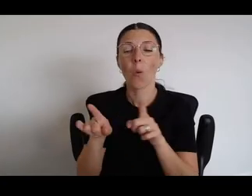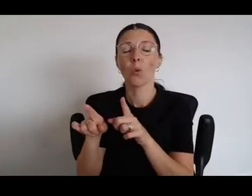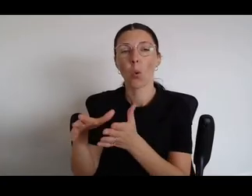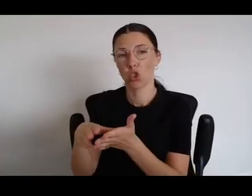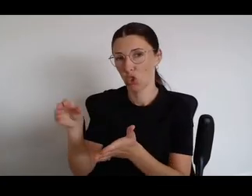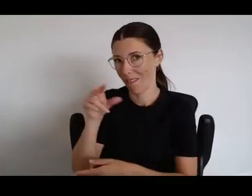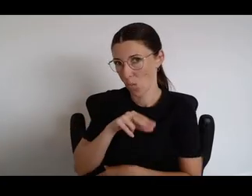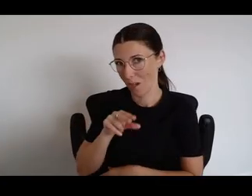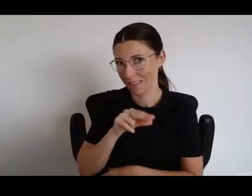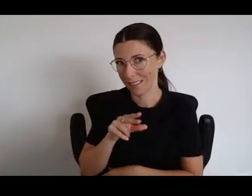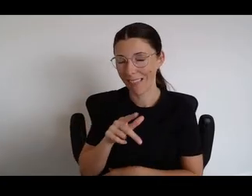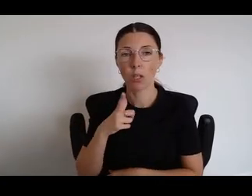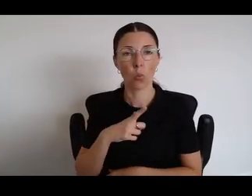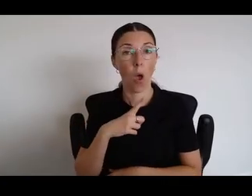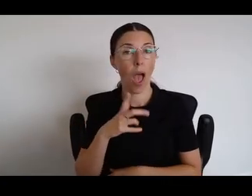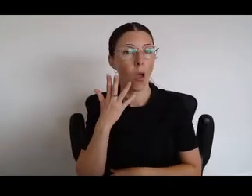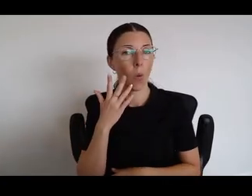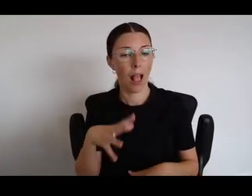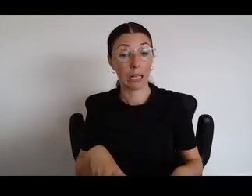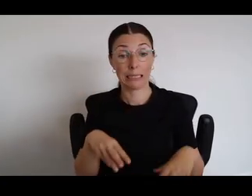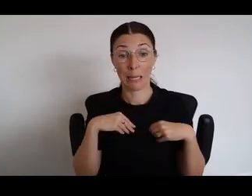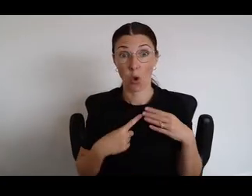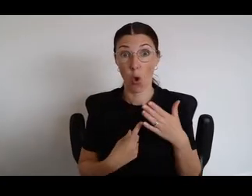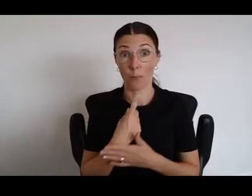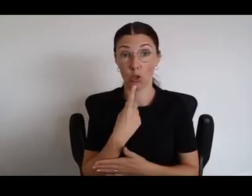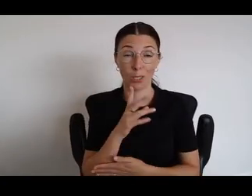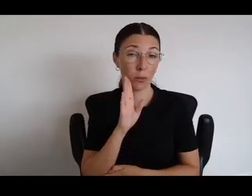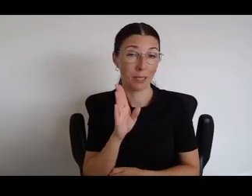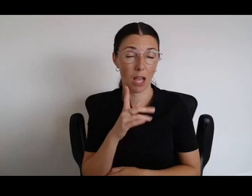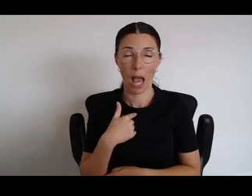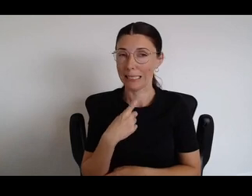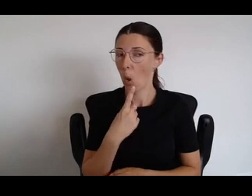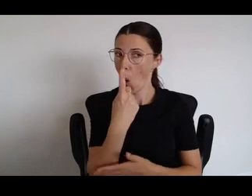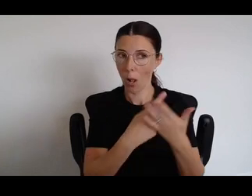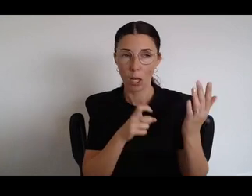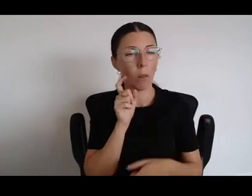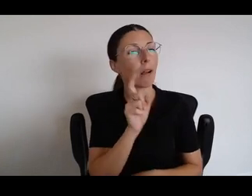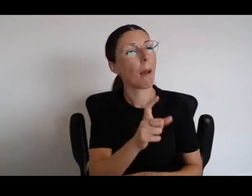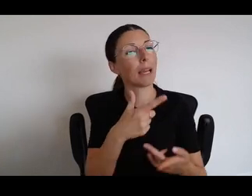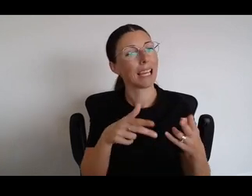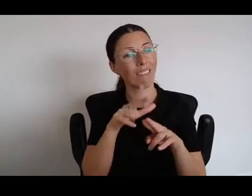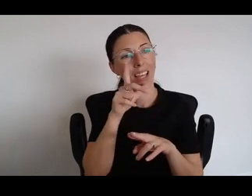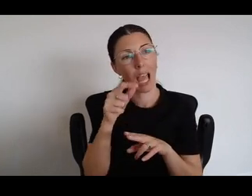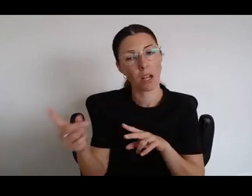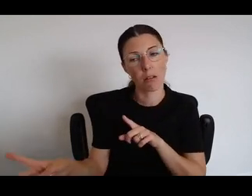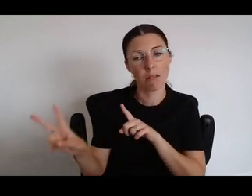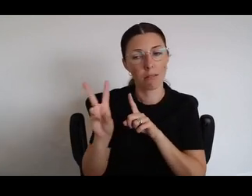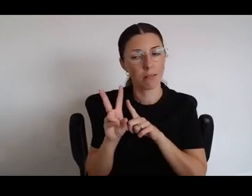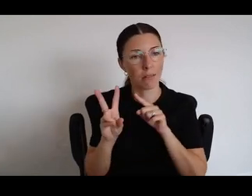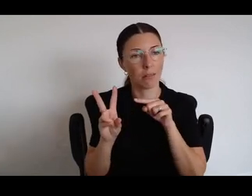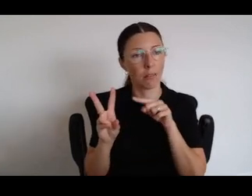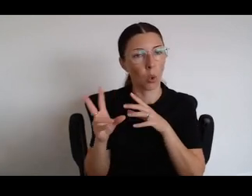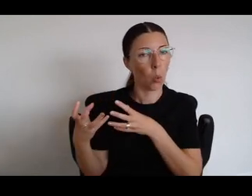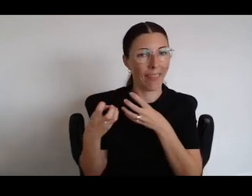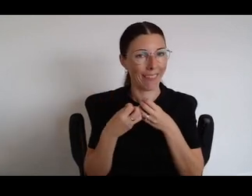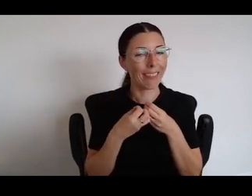thought when I accepted this opportunity to talk, I said, I only come here if you allow me to take 1 or 2 of the young people with me.